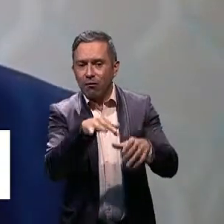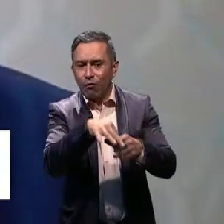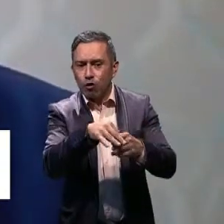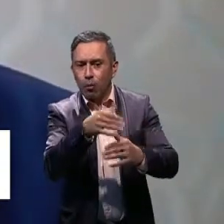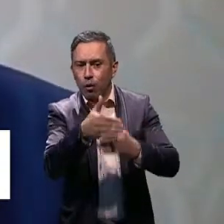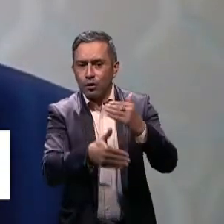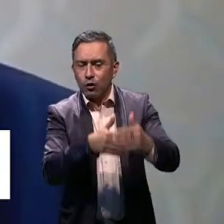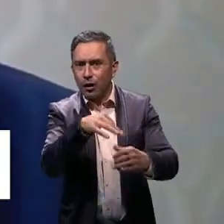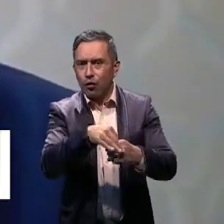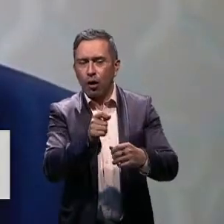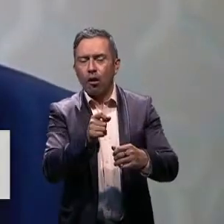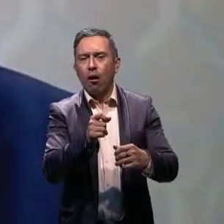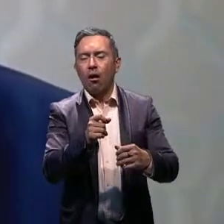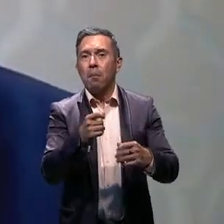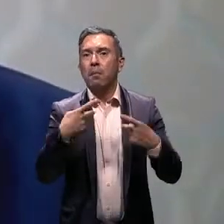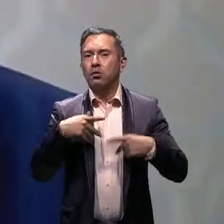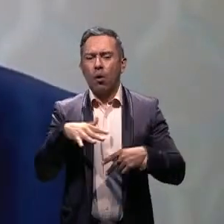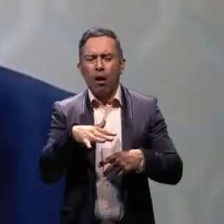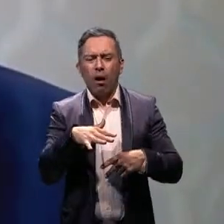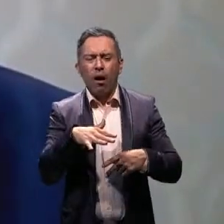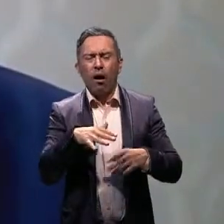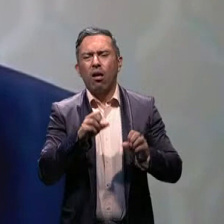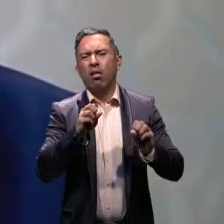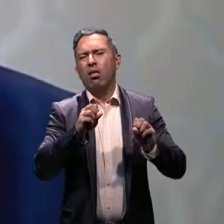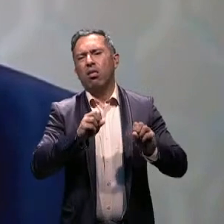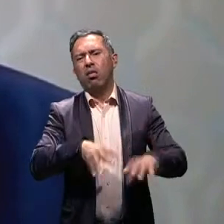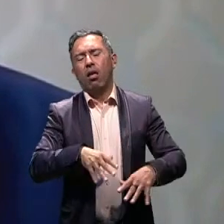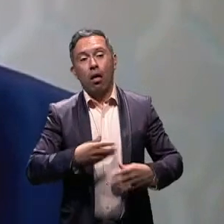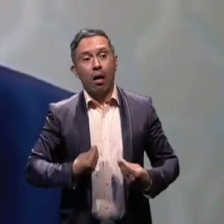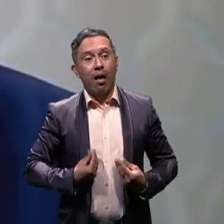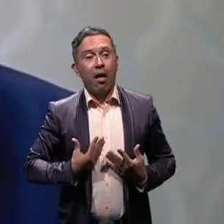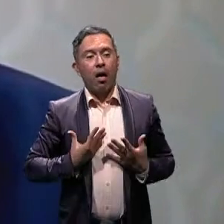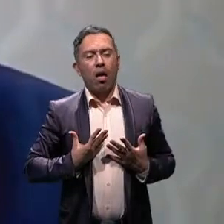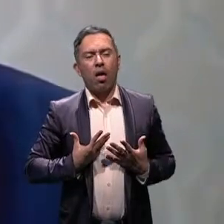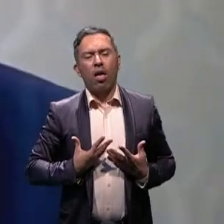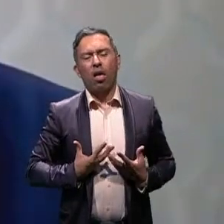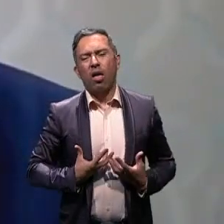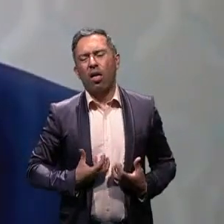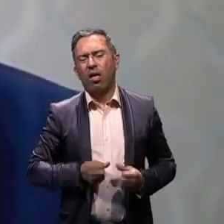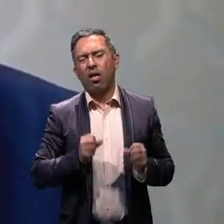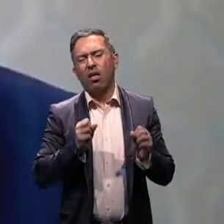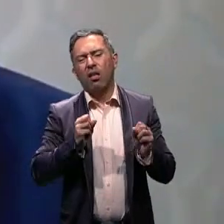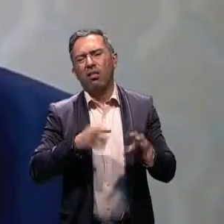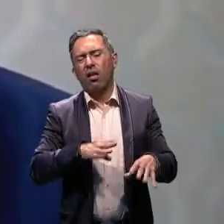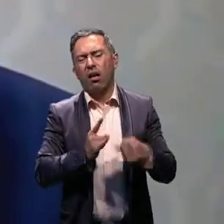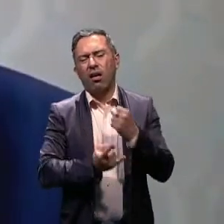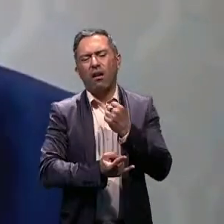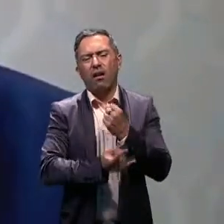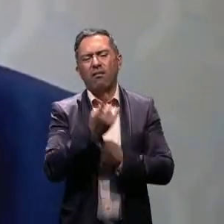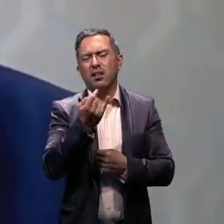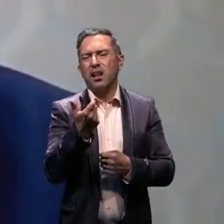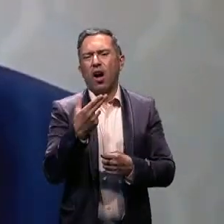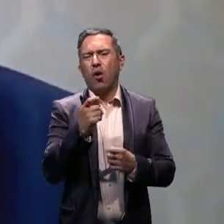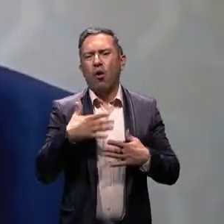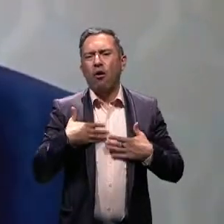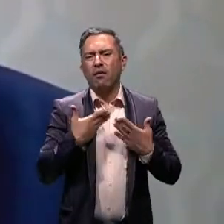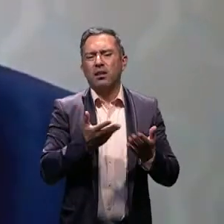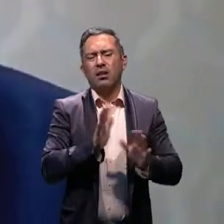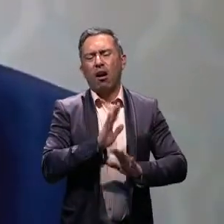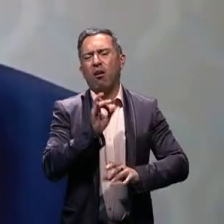And they disencourage citizens to participate. However, there are